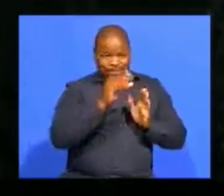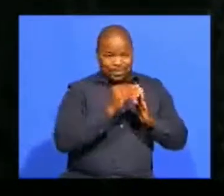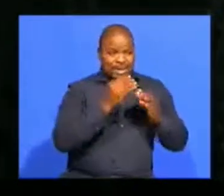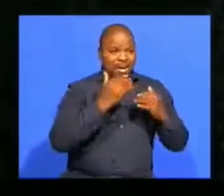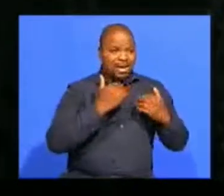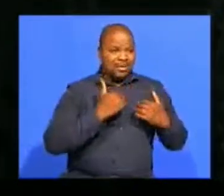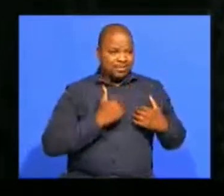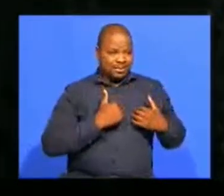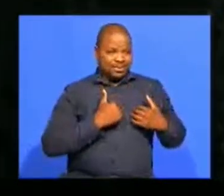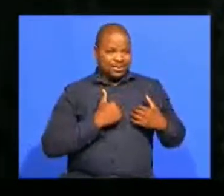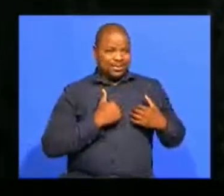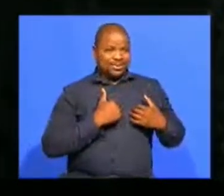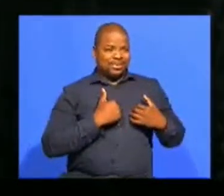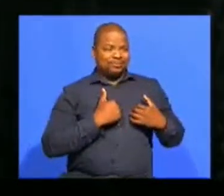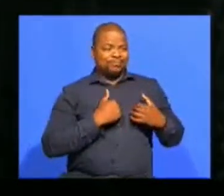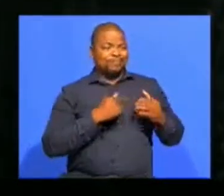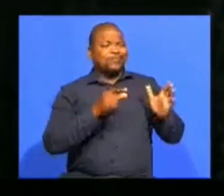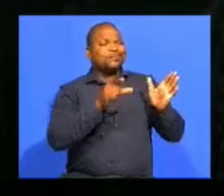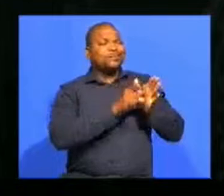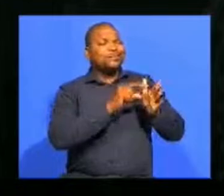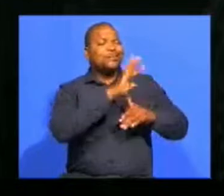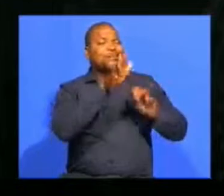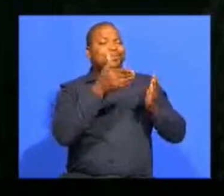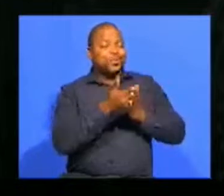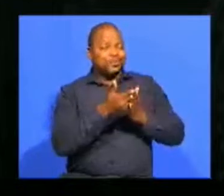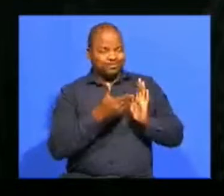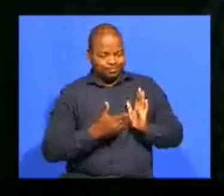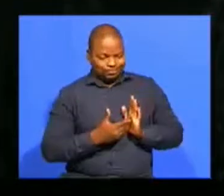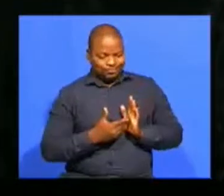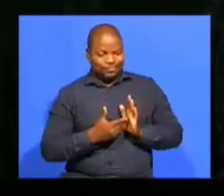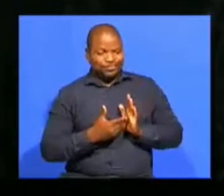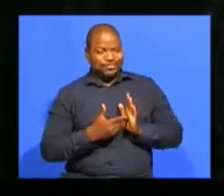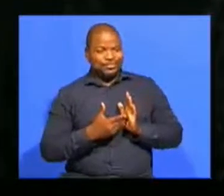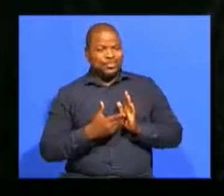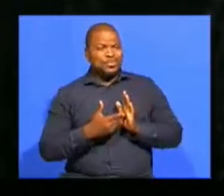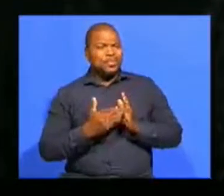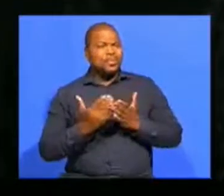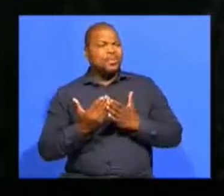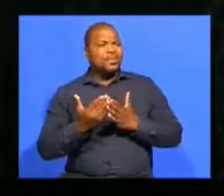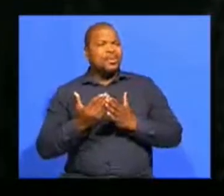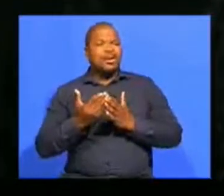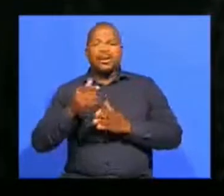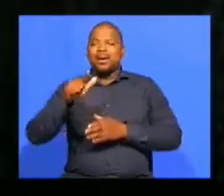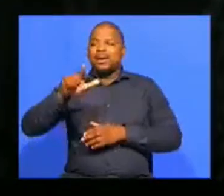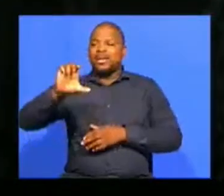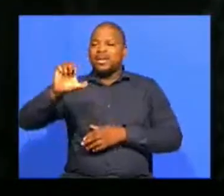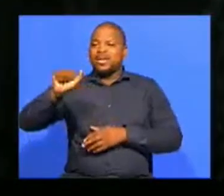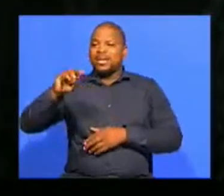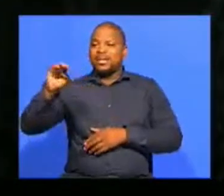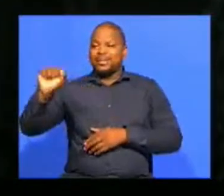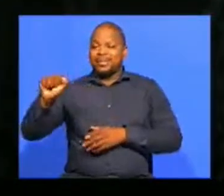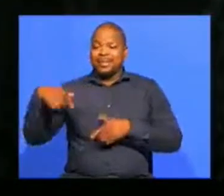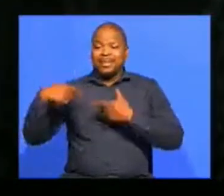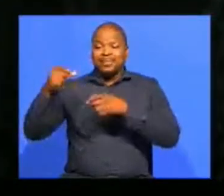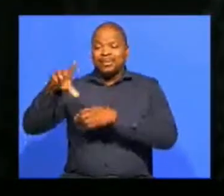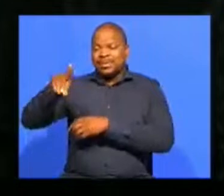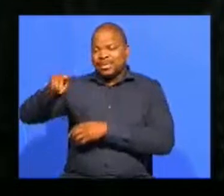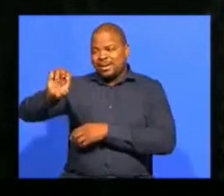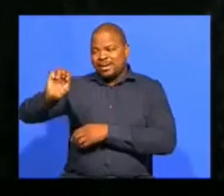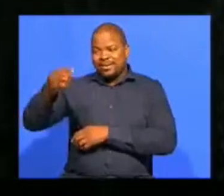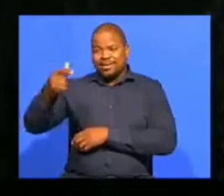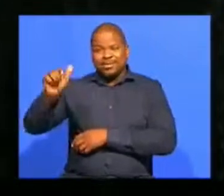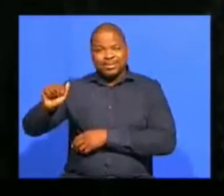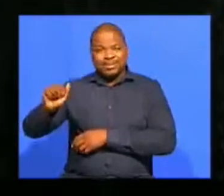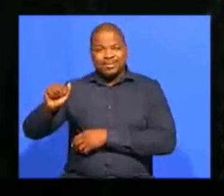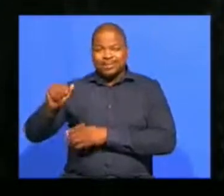have in licensing terms, if you look at the enormity of leases that we've given out in the Delta,